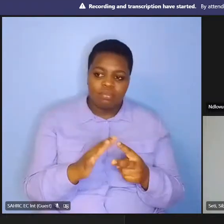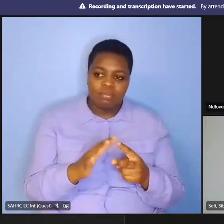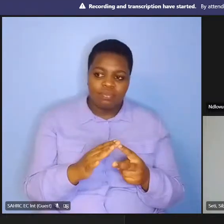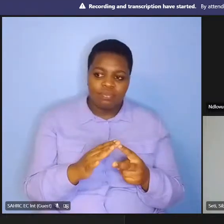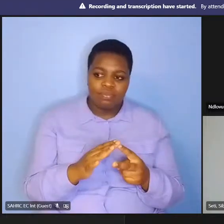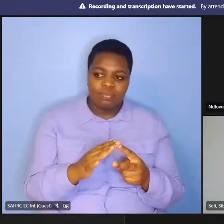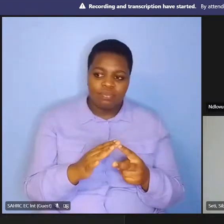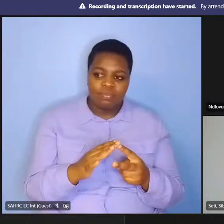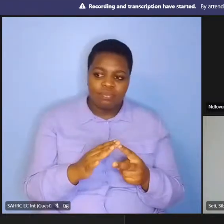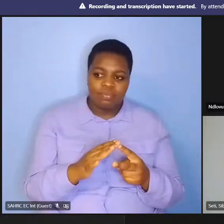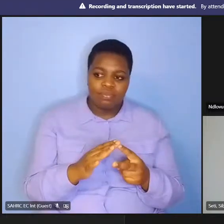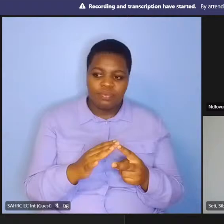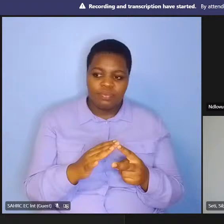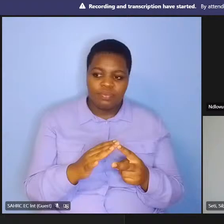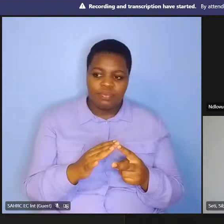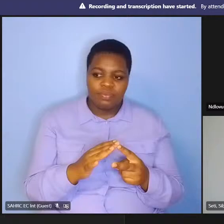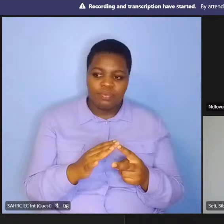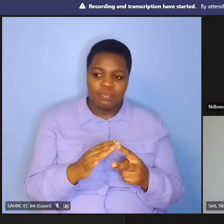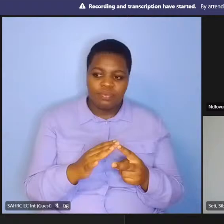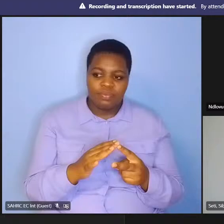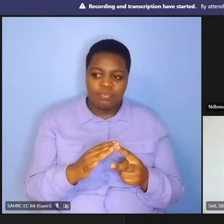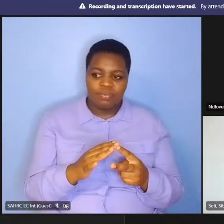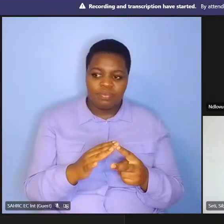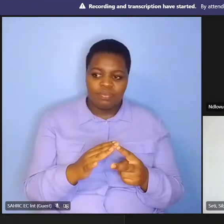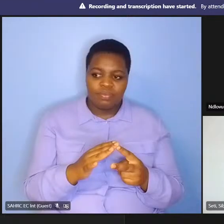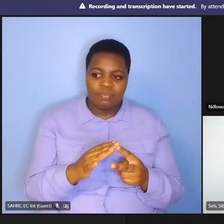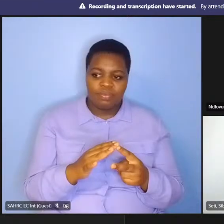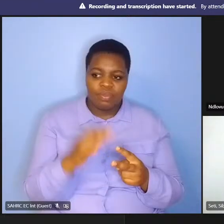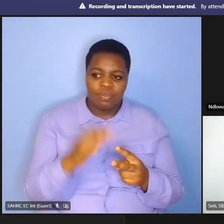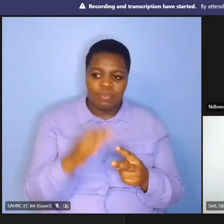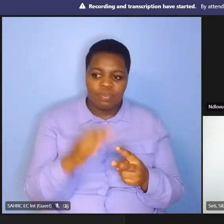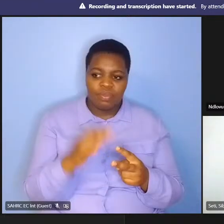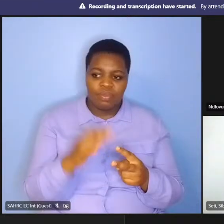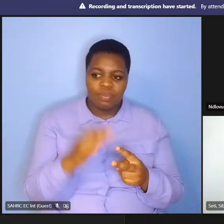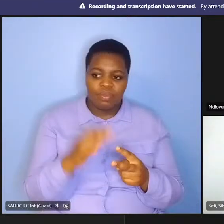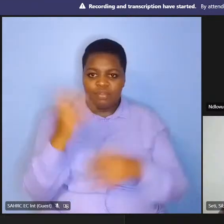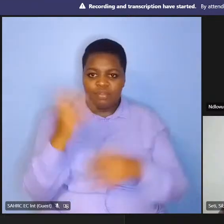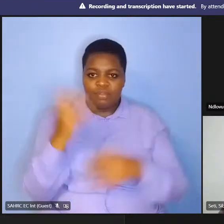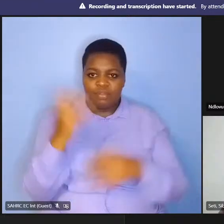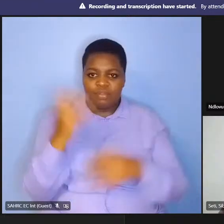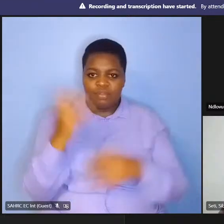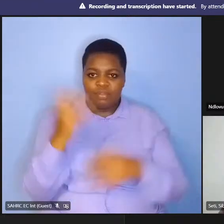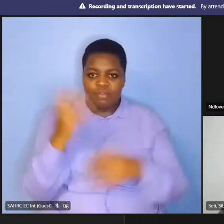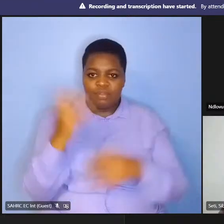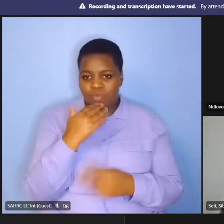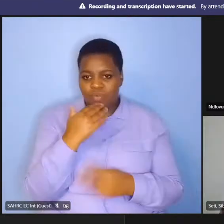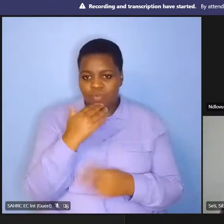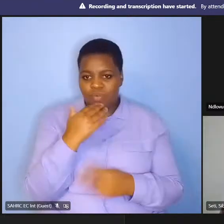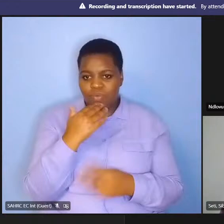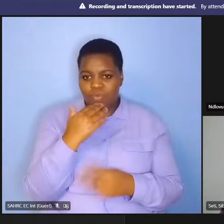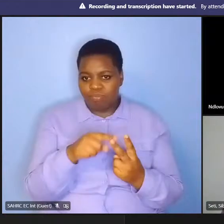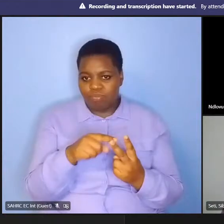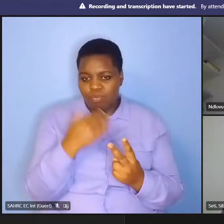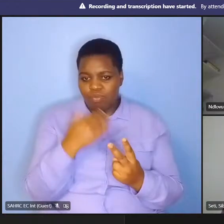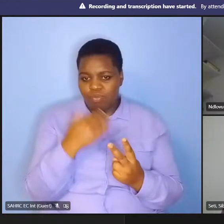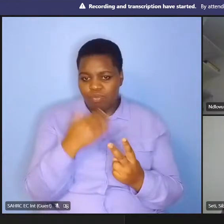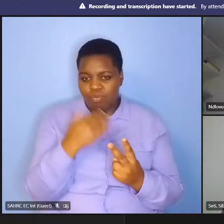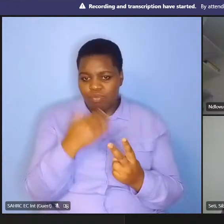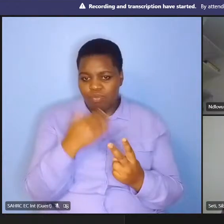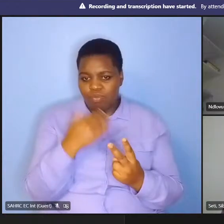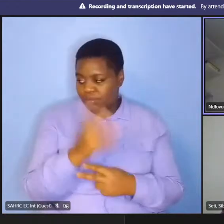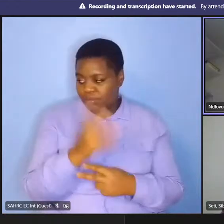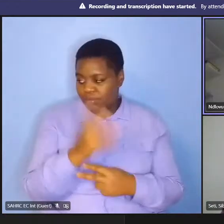give over to whomever, is it you, who's going to be the first speaker between the two of you?